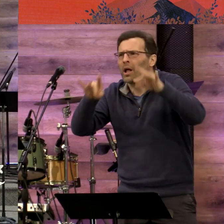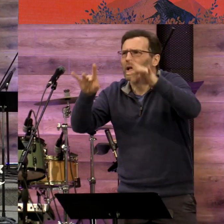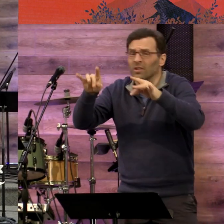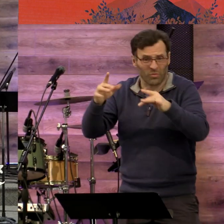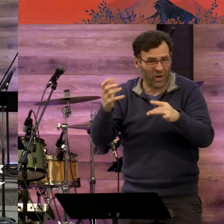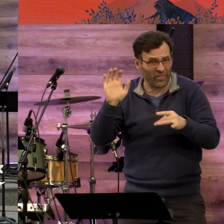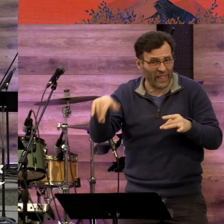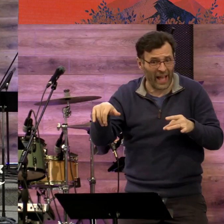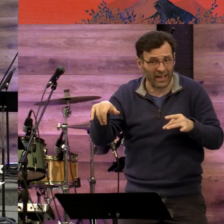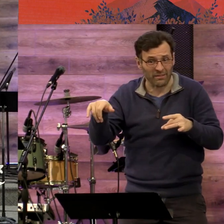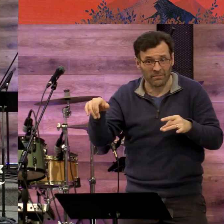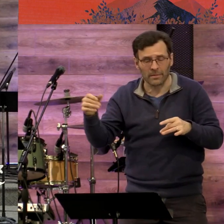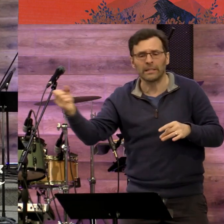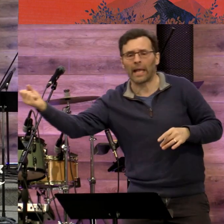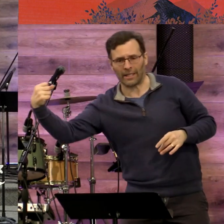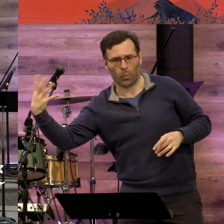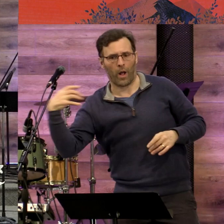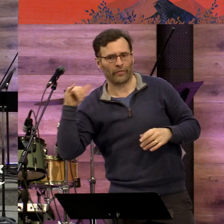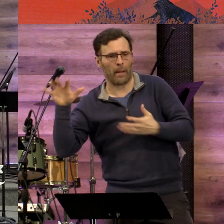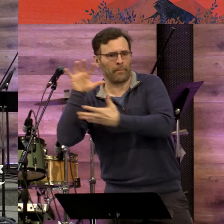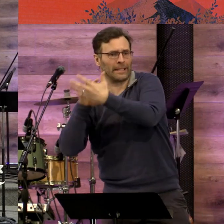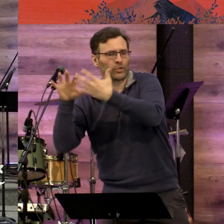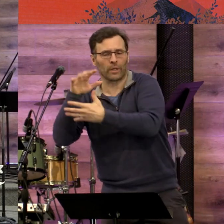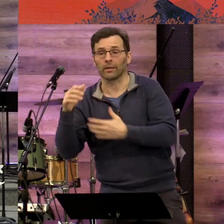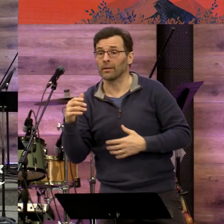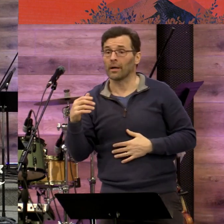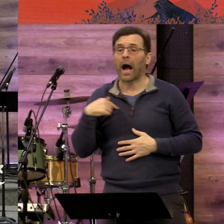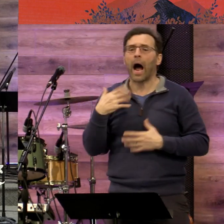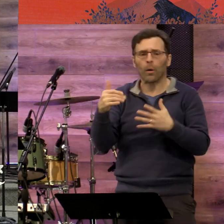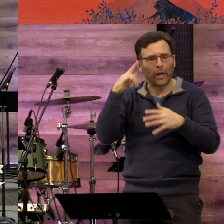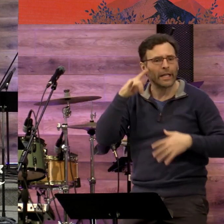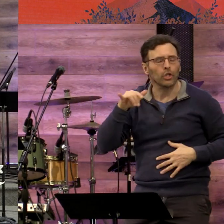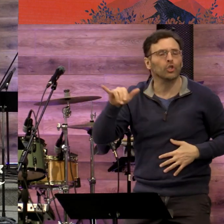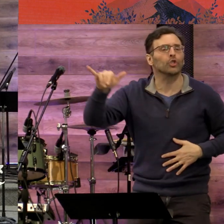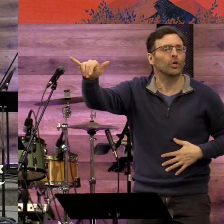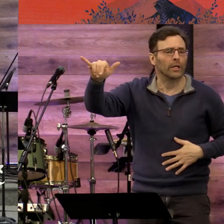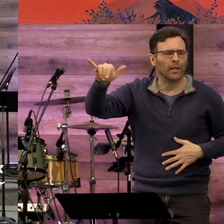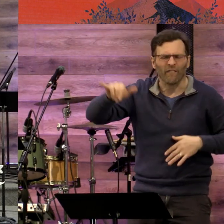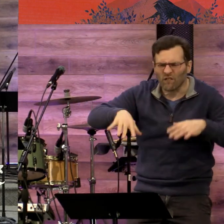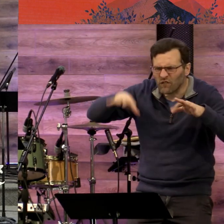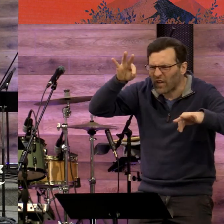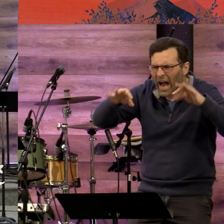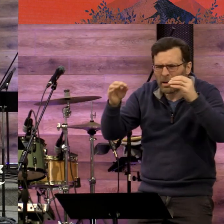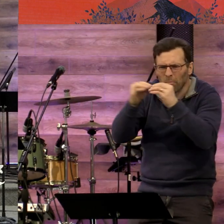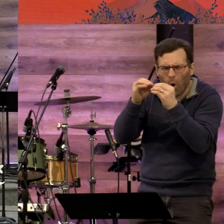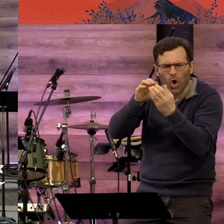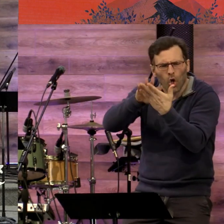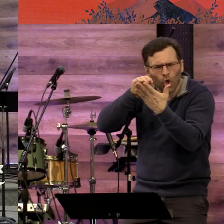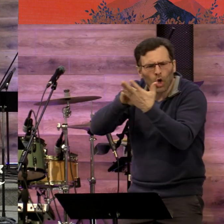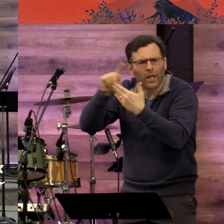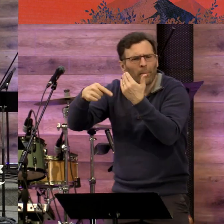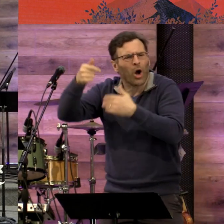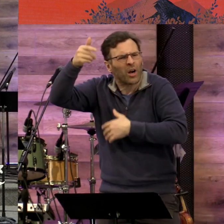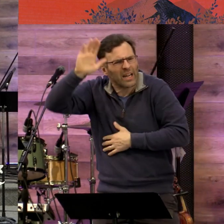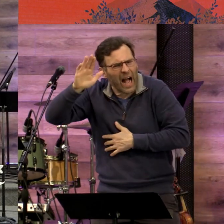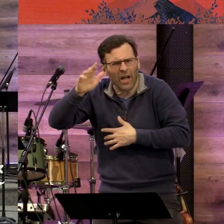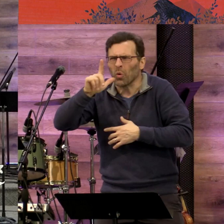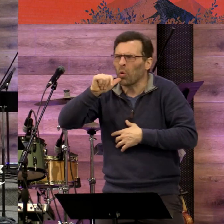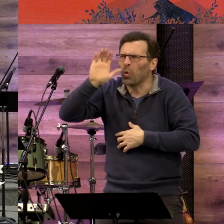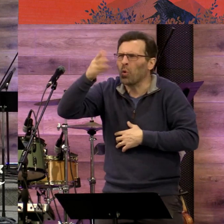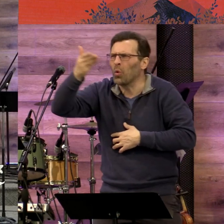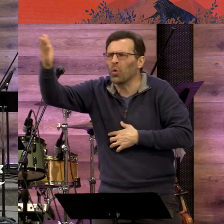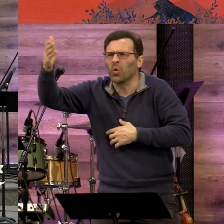is? Yes. In fact, I want to spend all eternity discovering and rediscovering and learning more and more of who